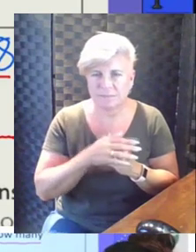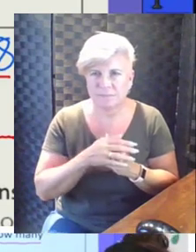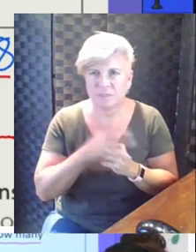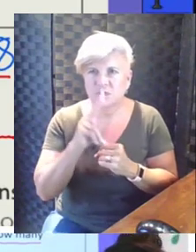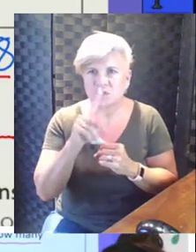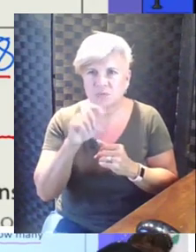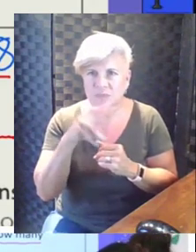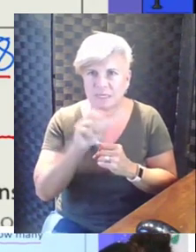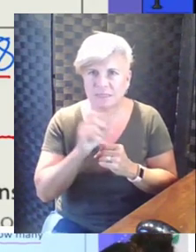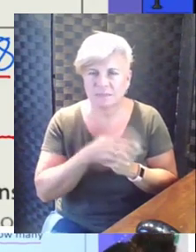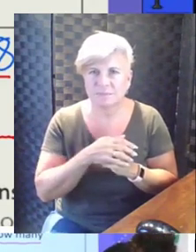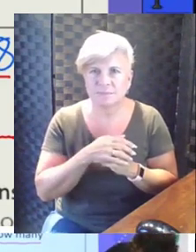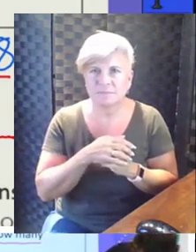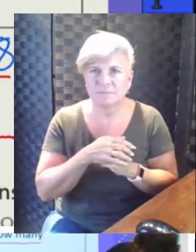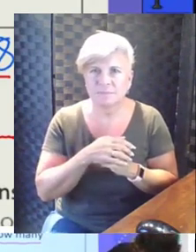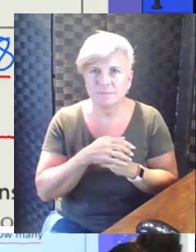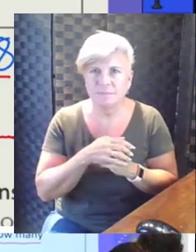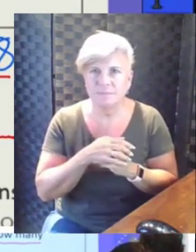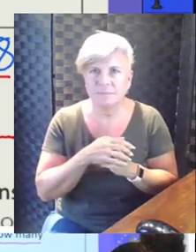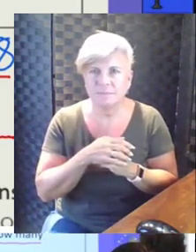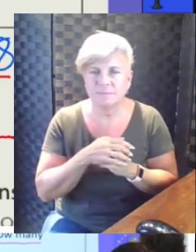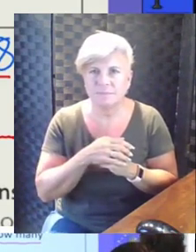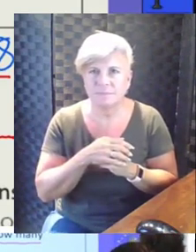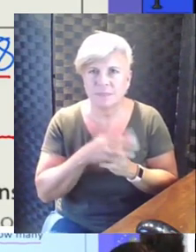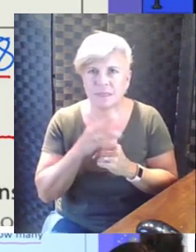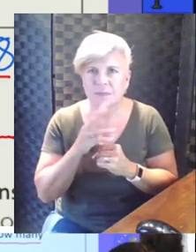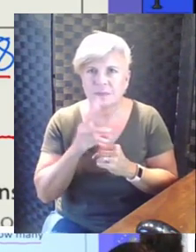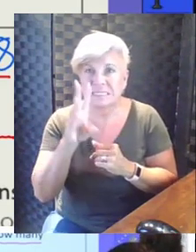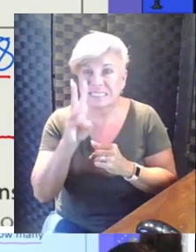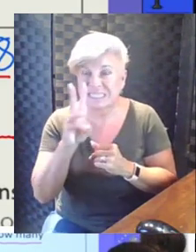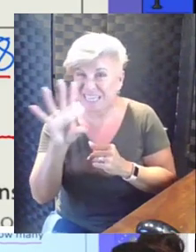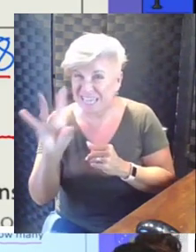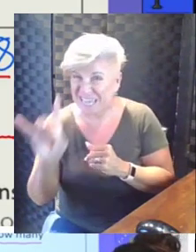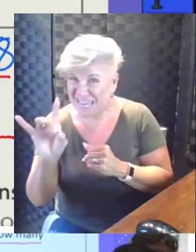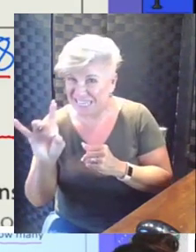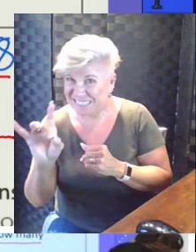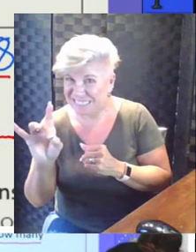2 tens. But we need 68.